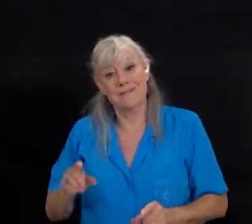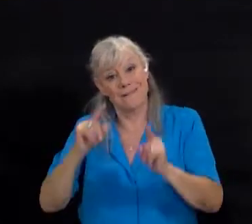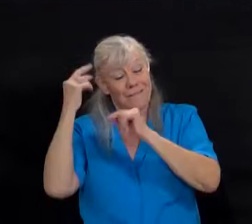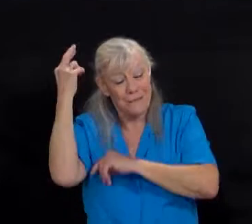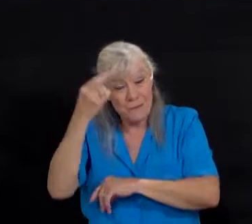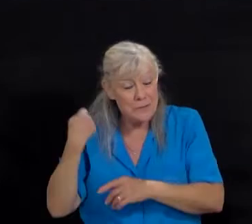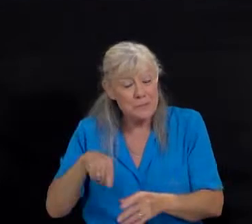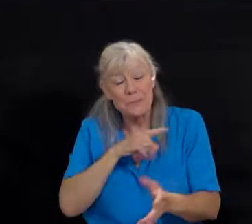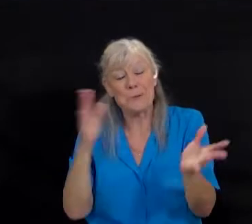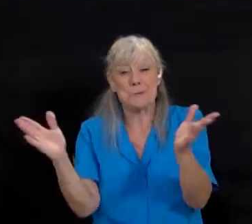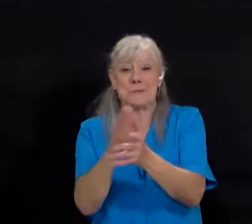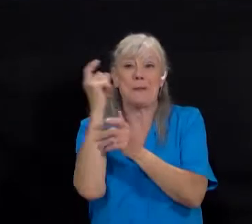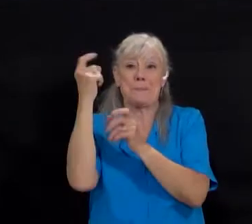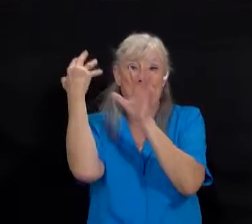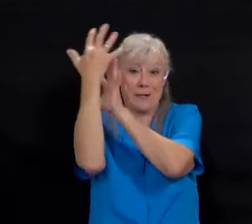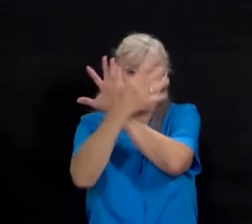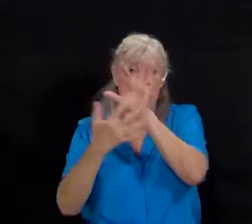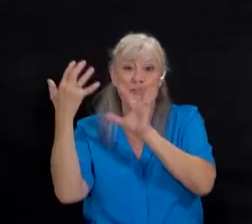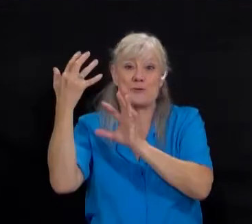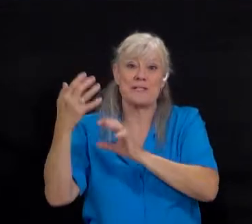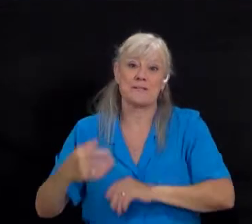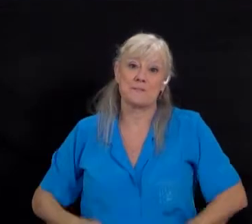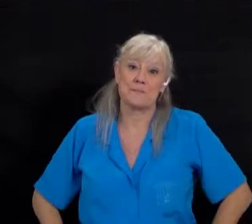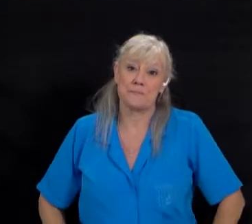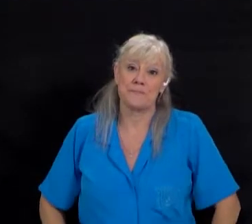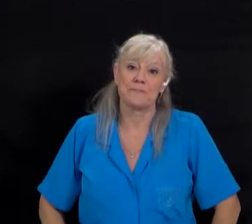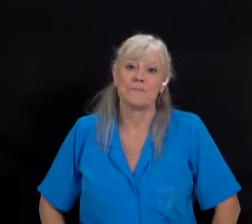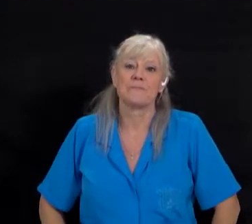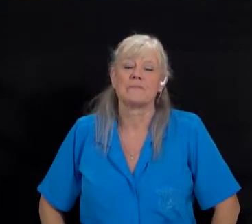we celebrate these mysteries.